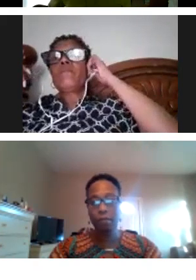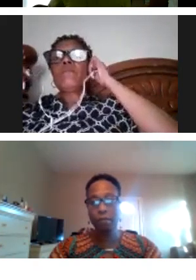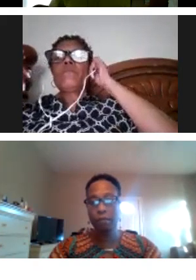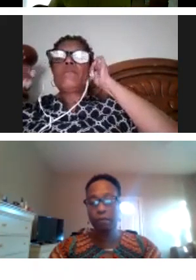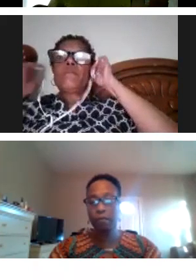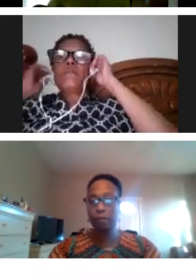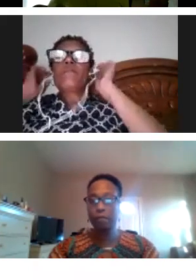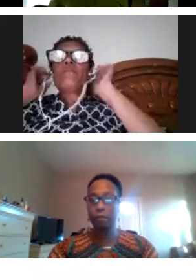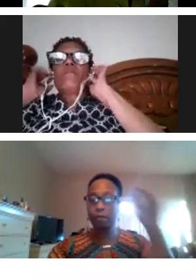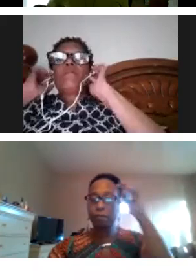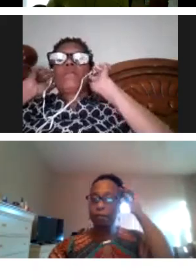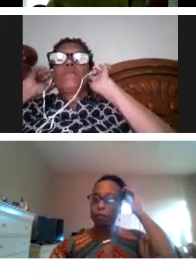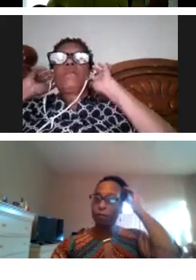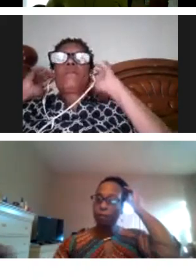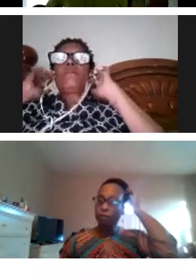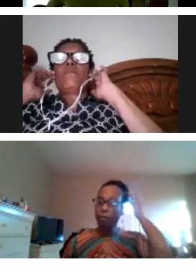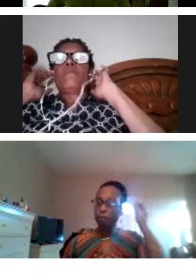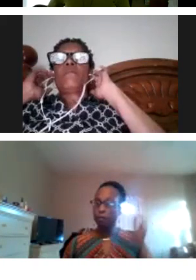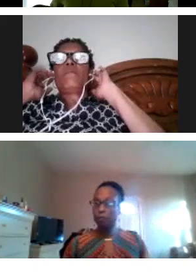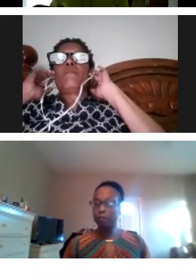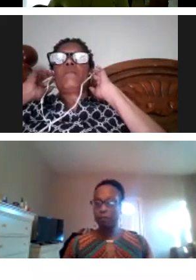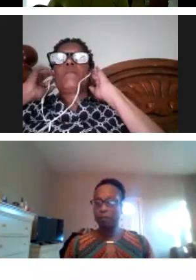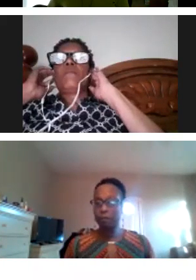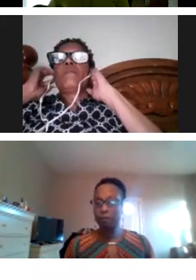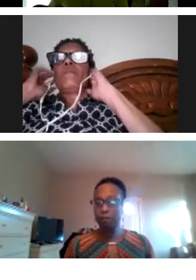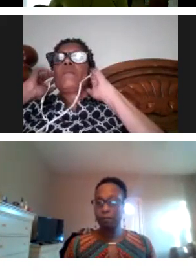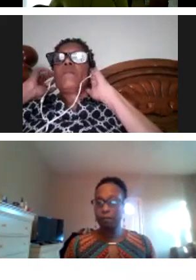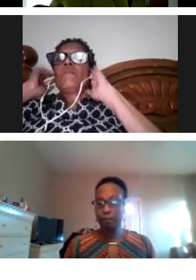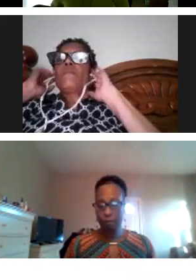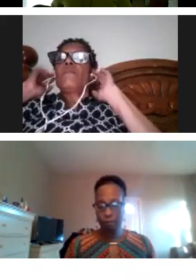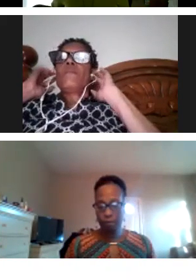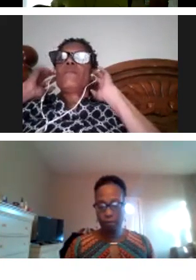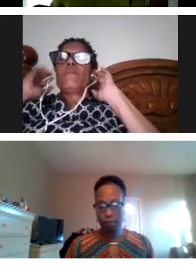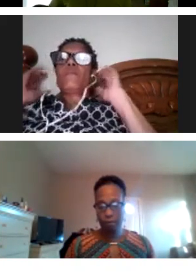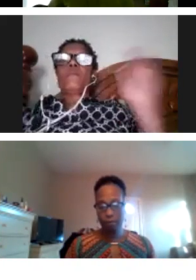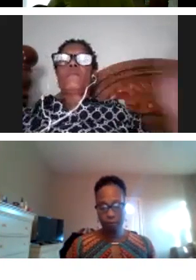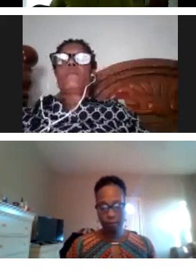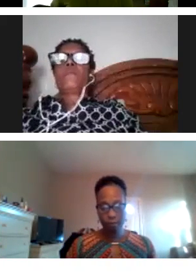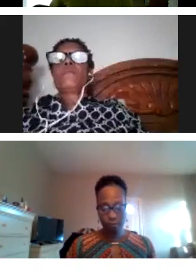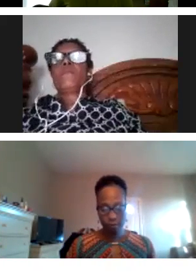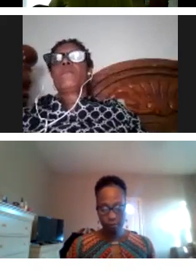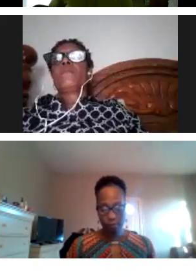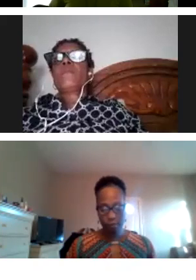changed. And I've been doing a little bit of research, and it's actually really fascinating to think about how healthcare looks.